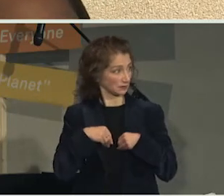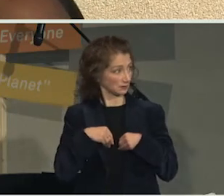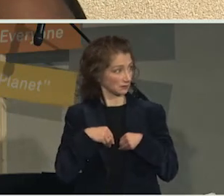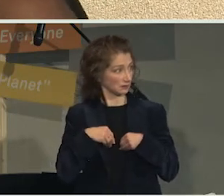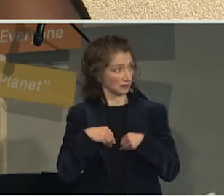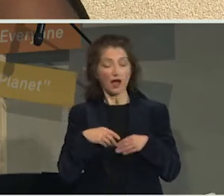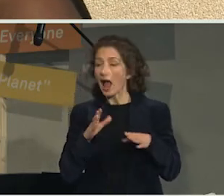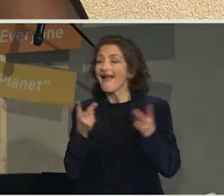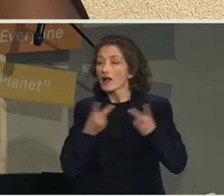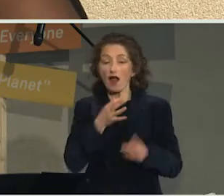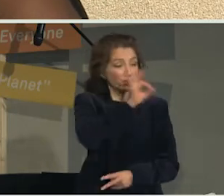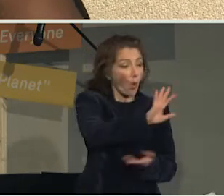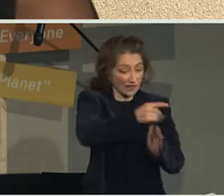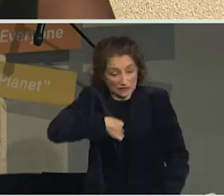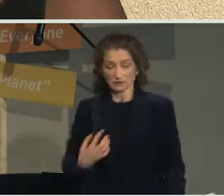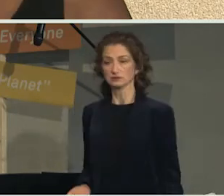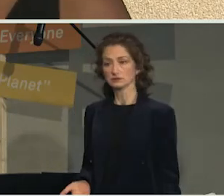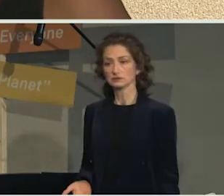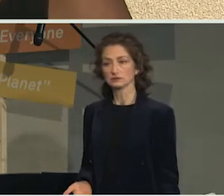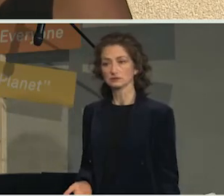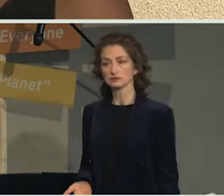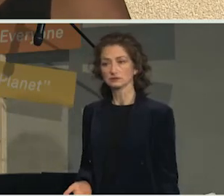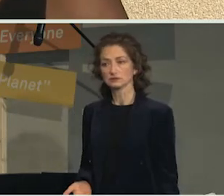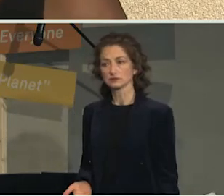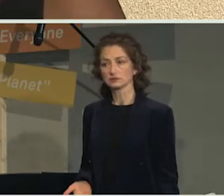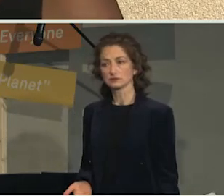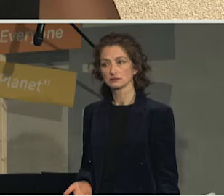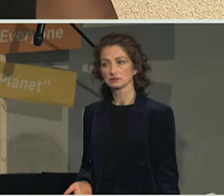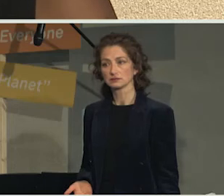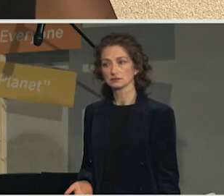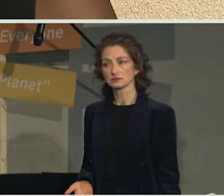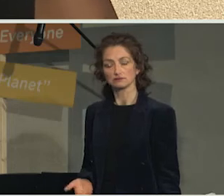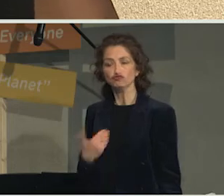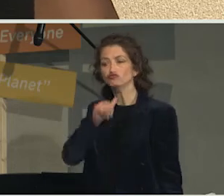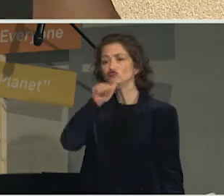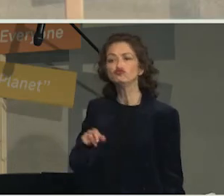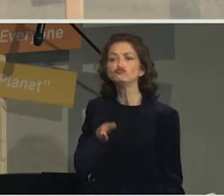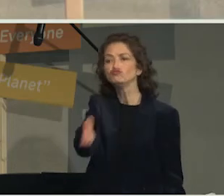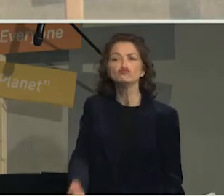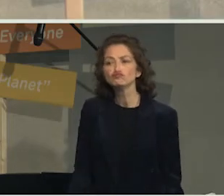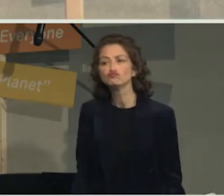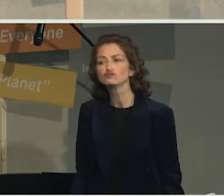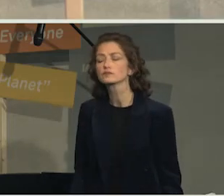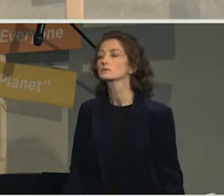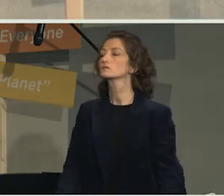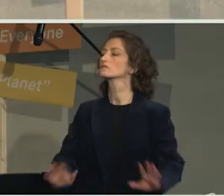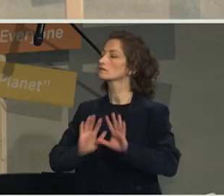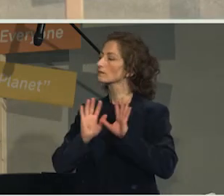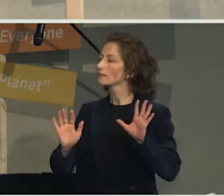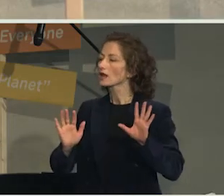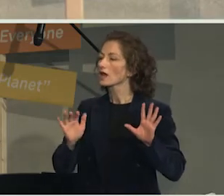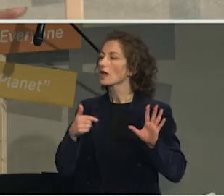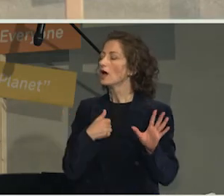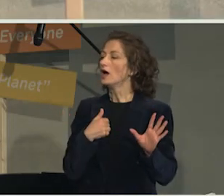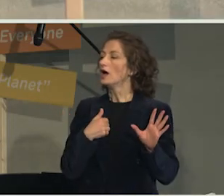squarely whatever kind of shit stood in the way of our full entry into that institution. It mattered not a whit to